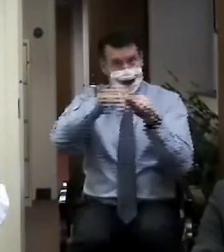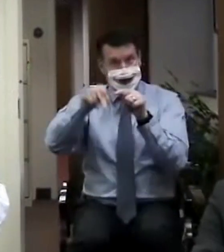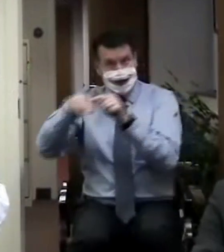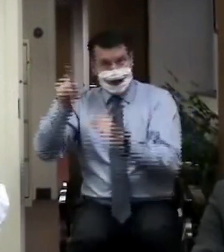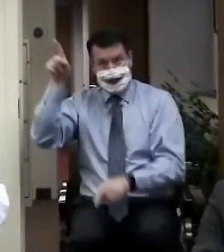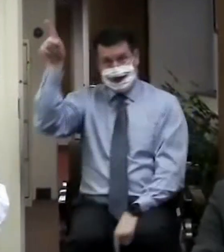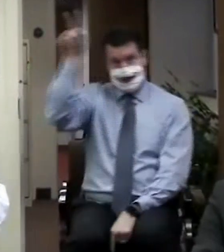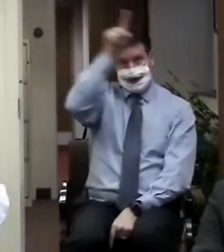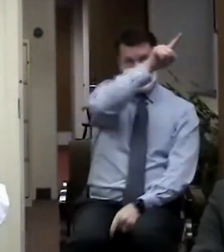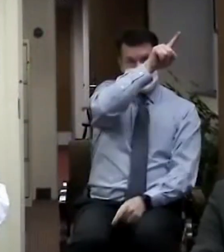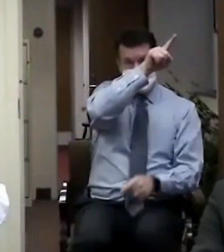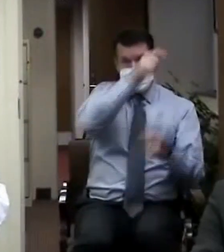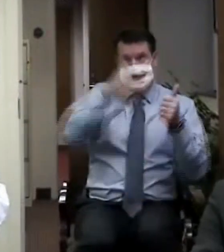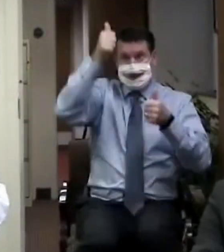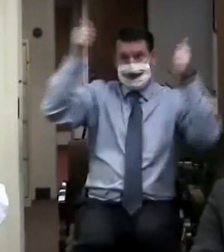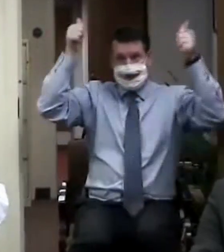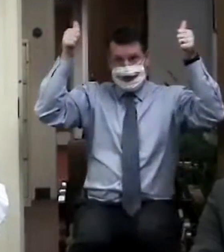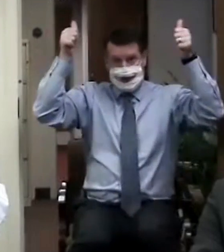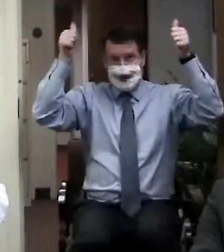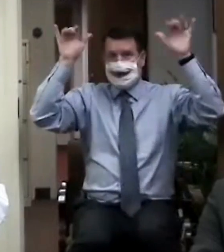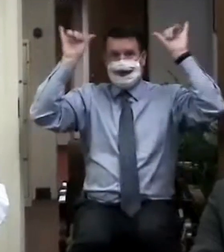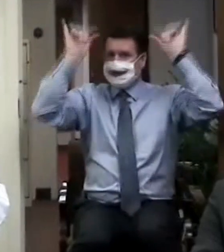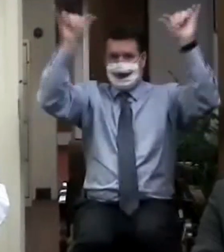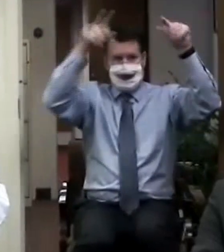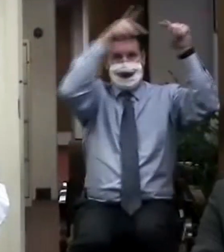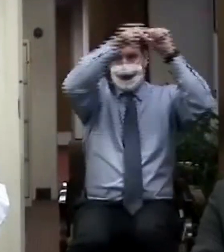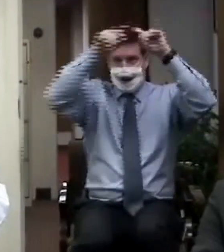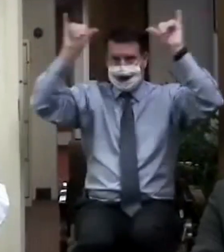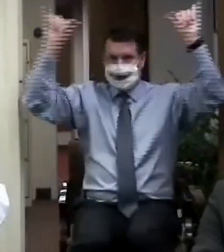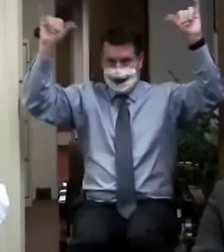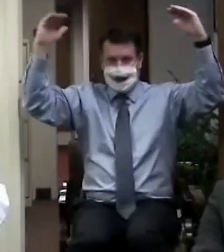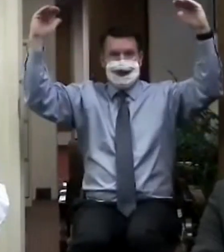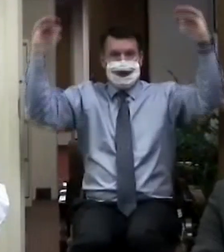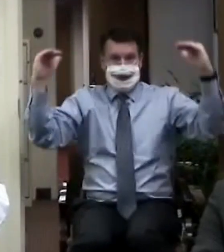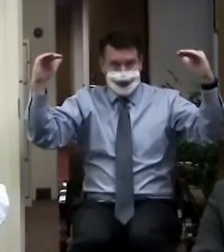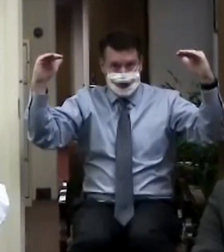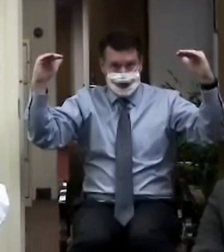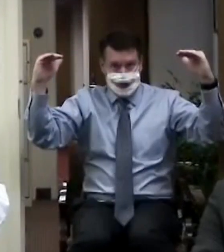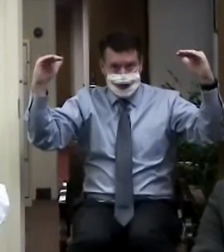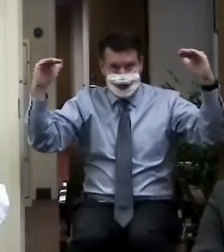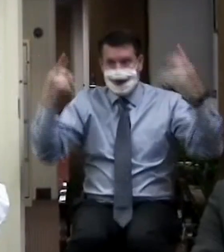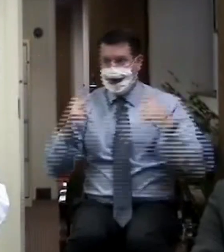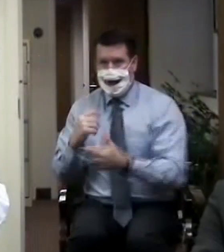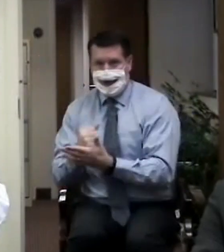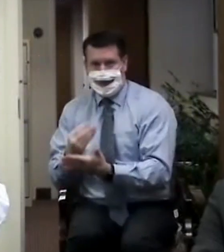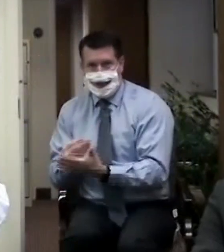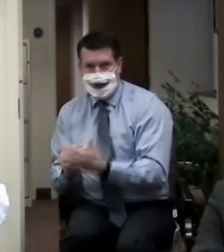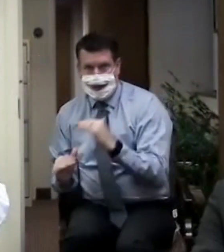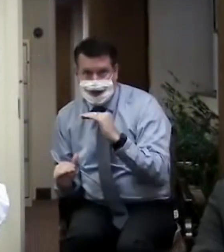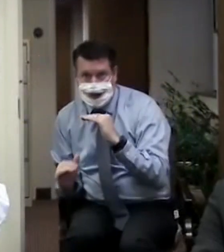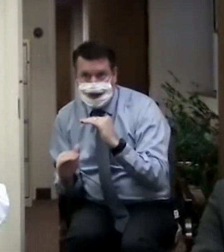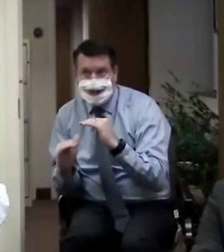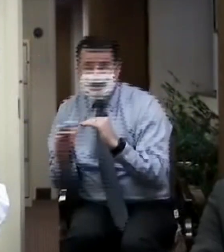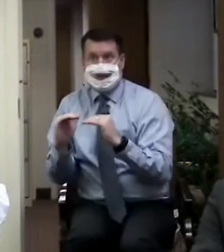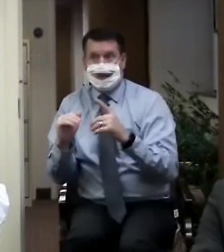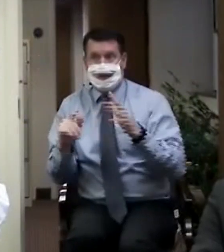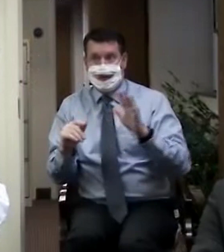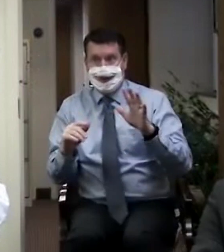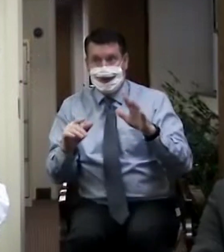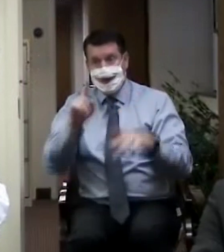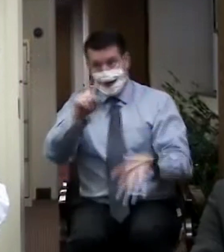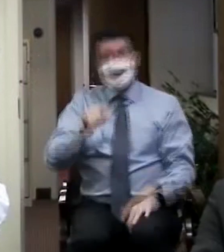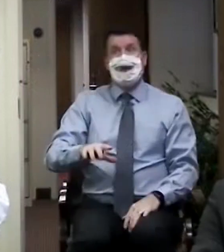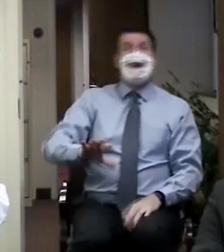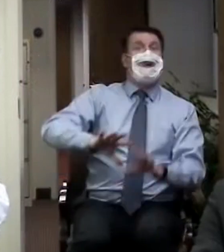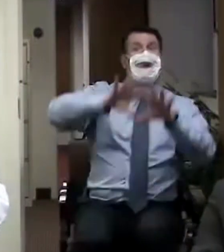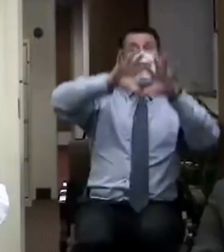billion over the next 3 months. You know, we're part of that, but that's a number that'd be staggering. So, you know, overall, the